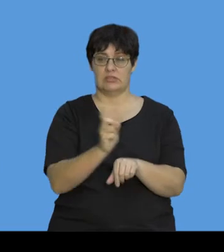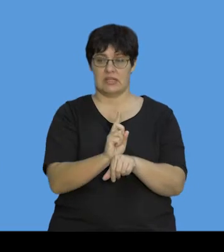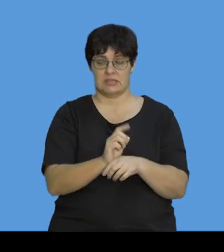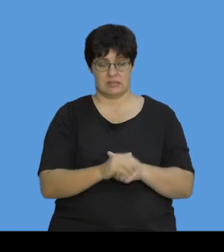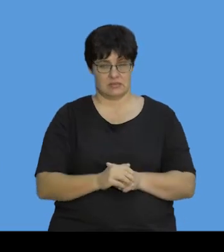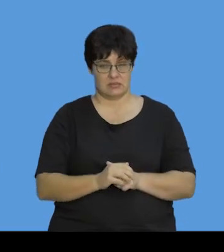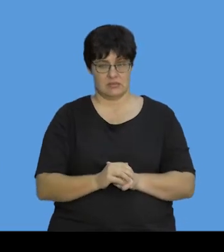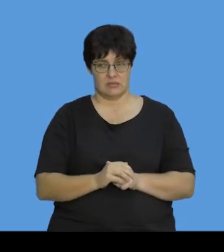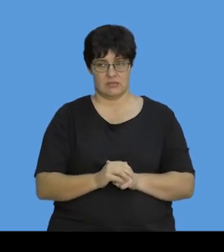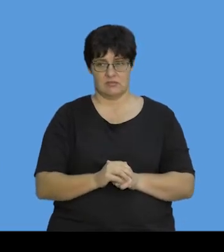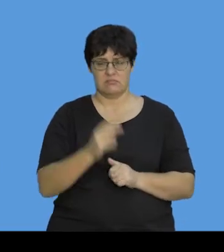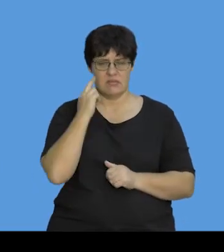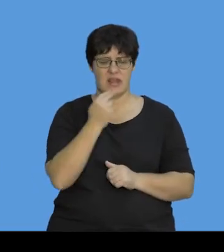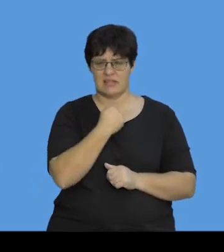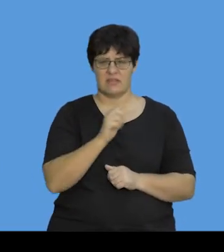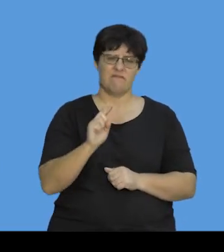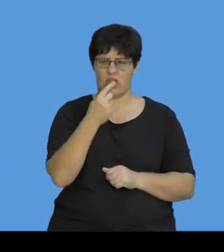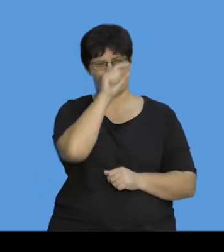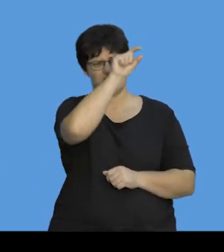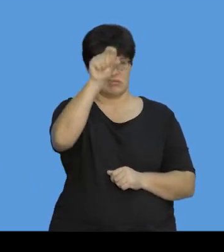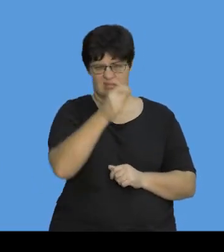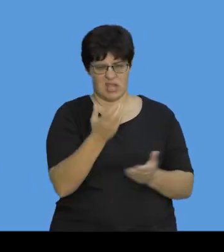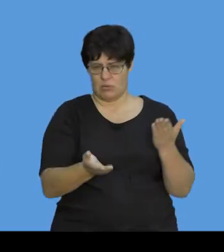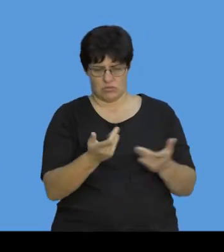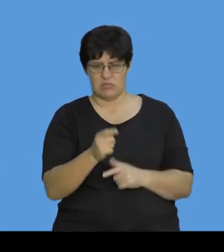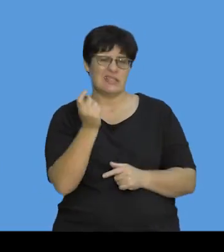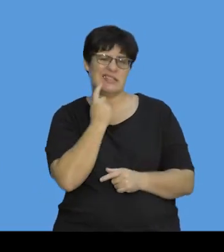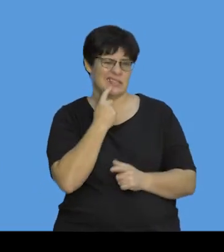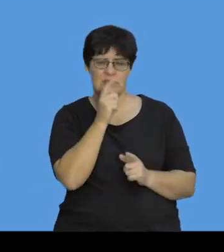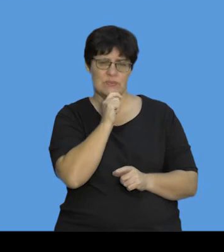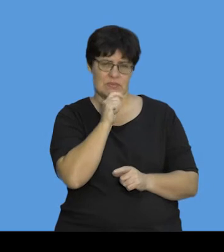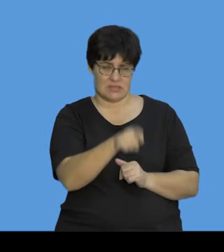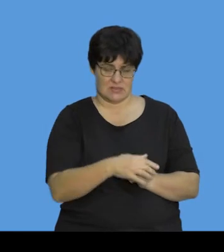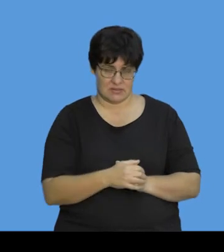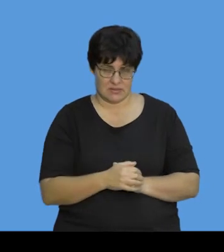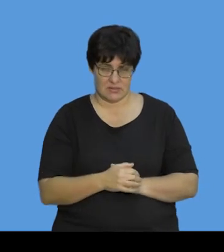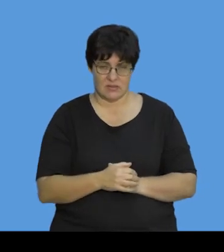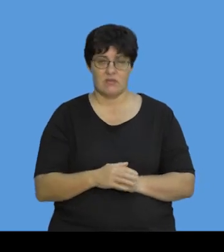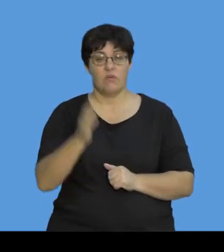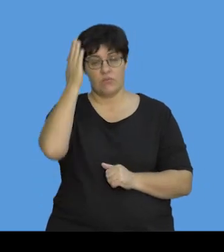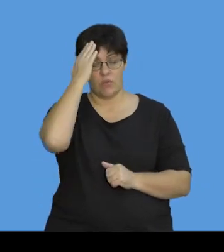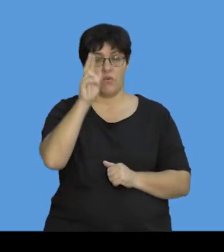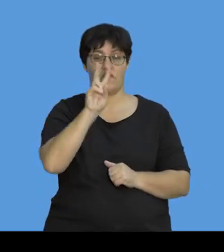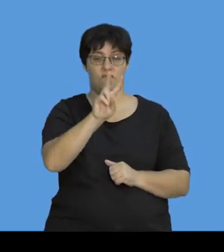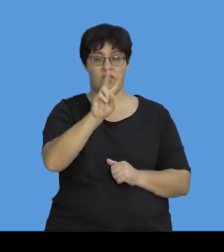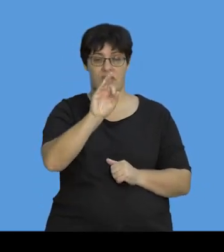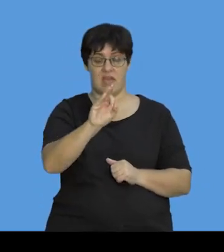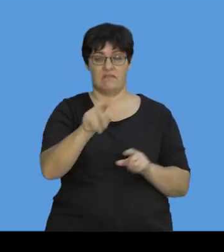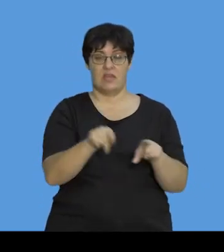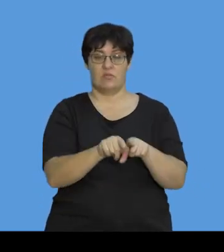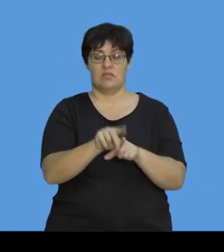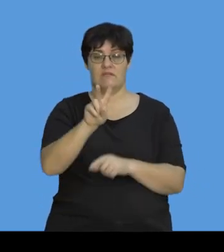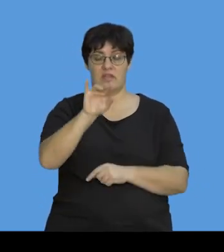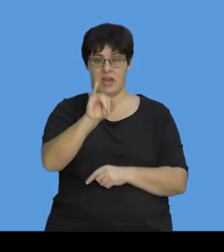seconds. This is nice. It's the first equation. It's the easiest one to use. So we know that VF equals